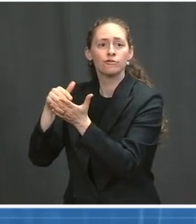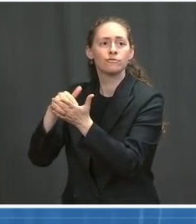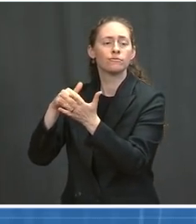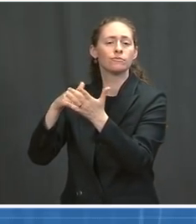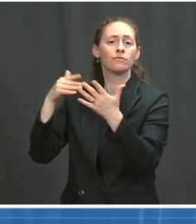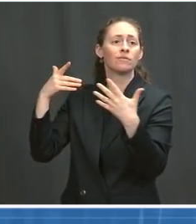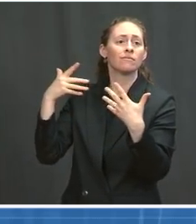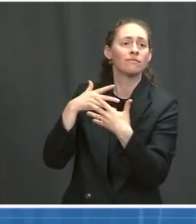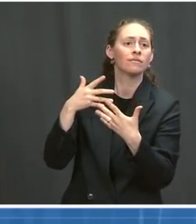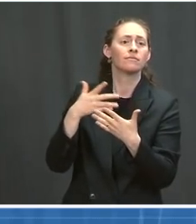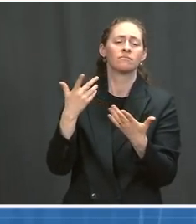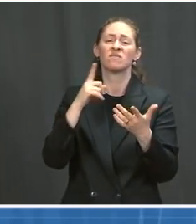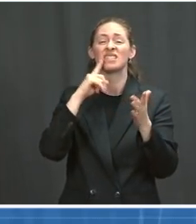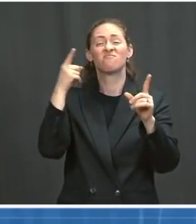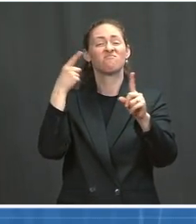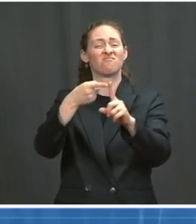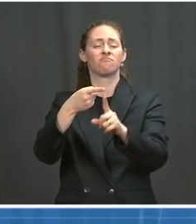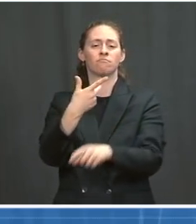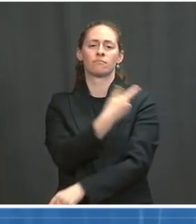vaccinated. Next question.